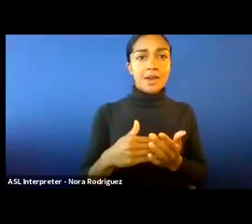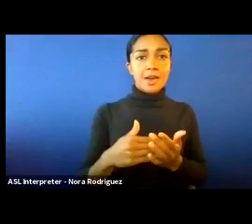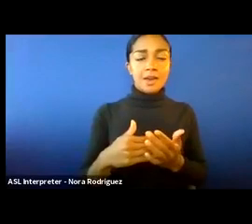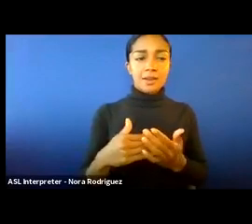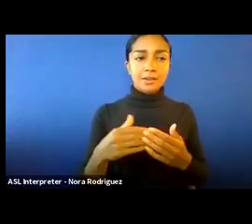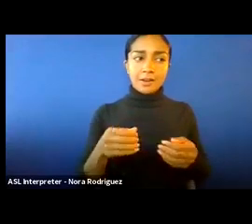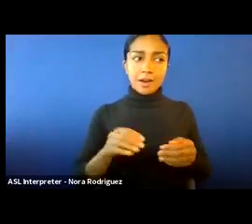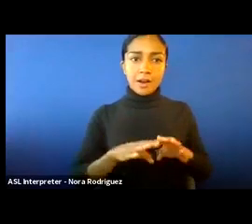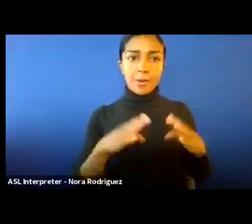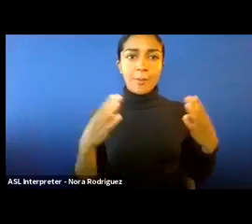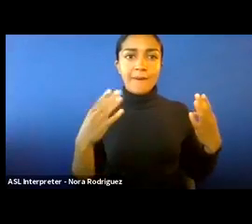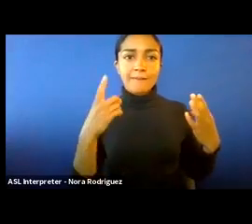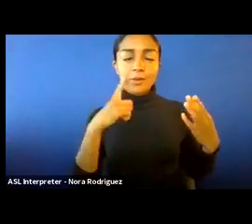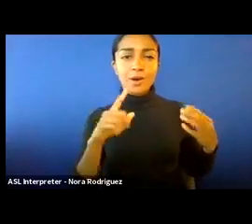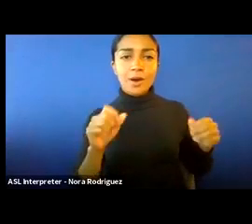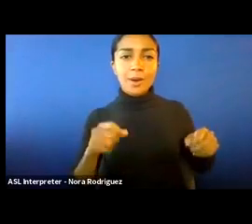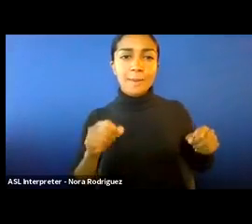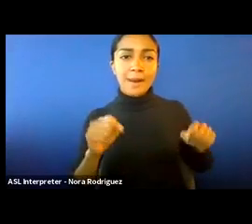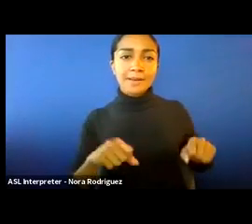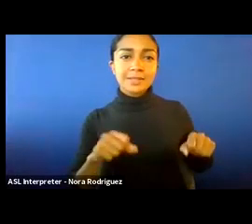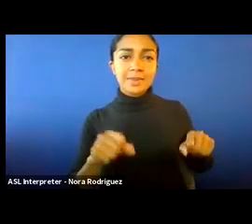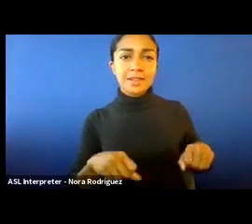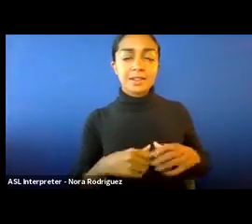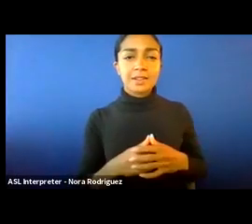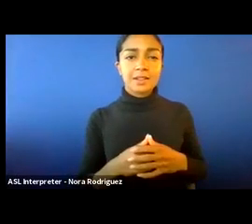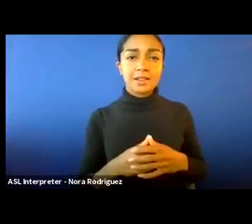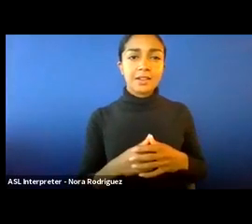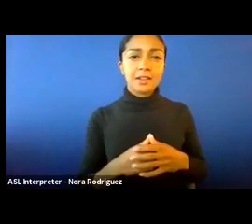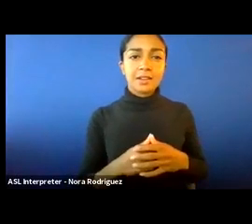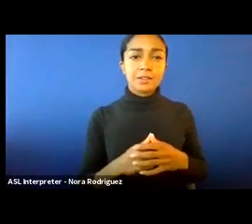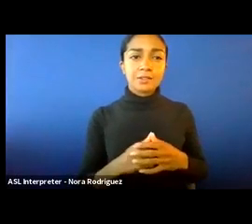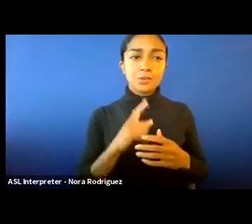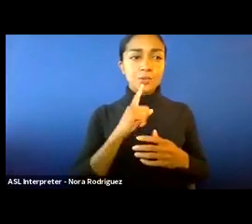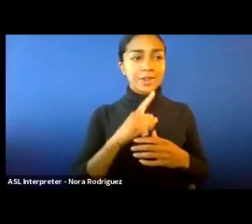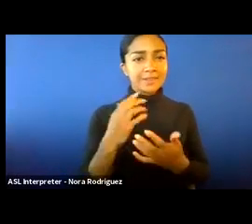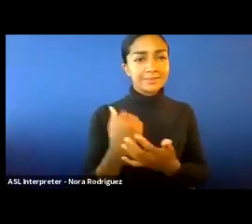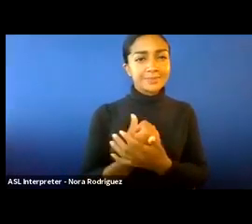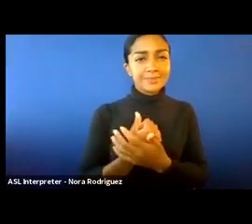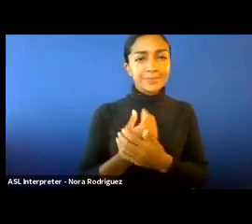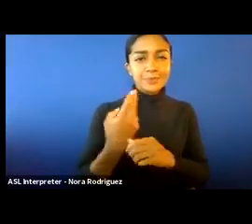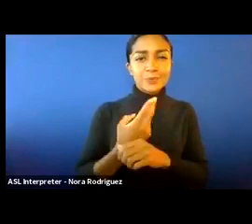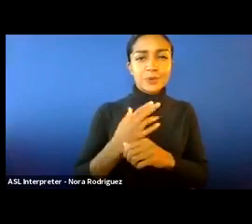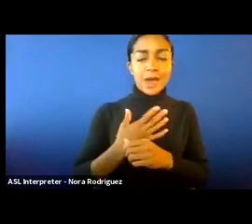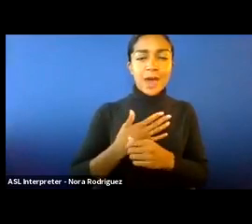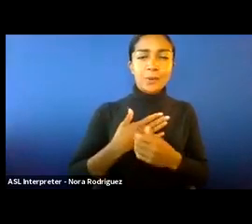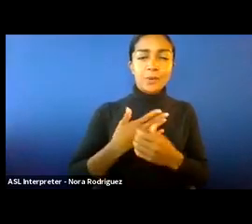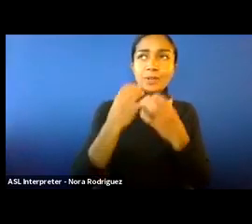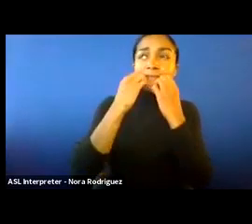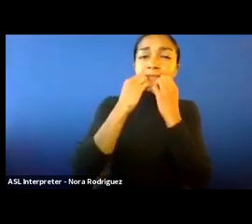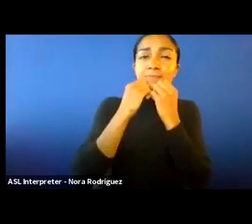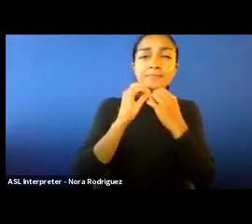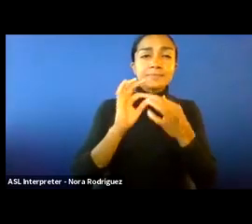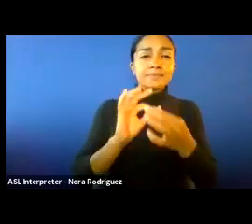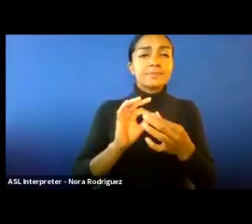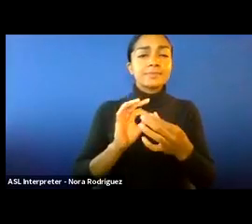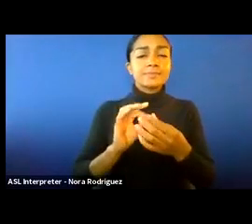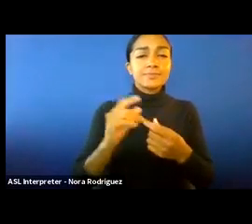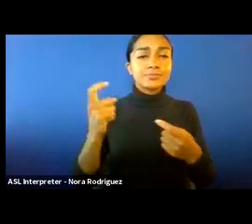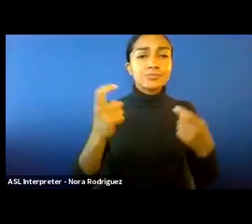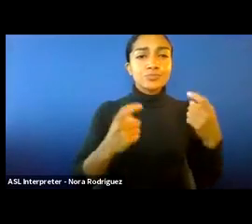possibility to implement our highest values of mutual aid and community care.